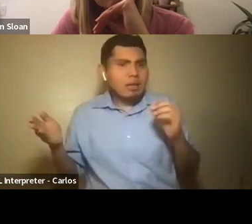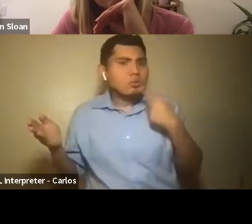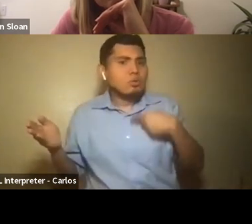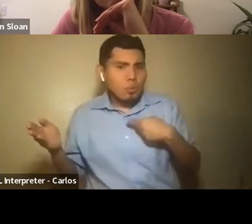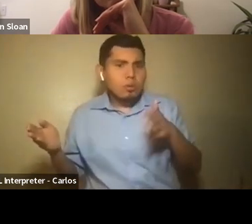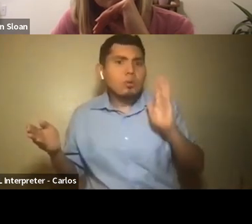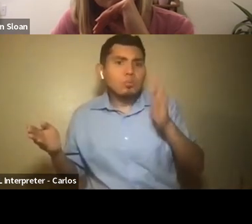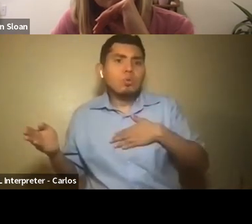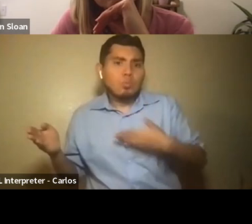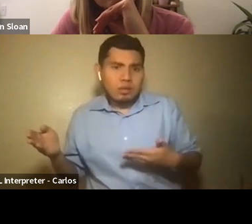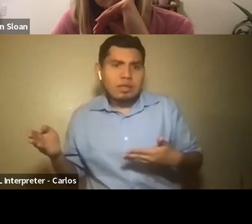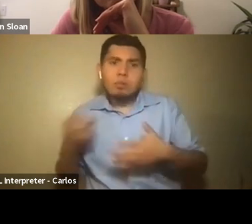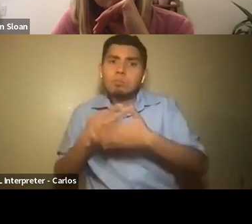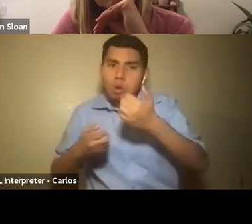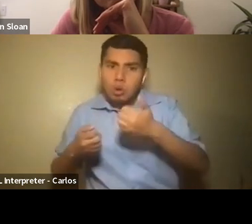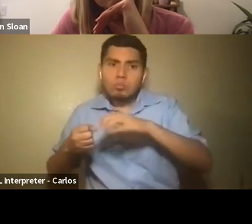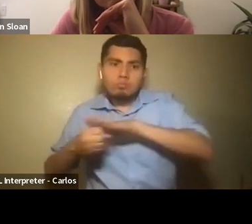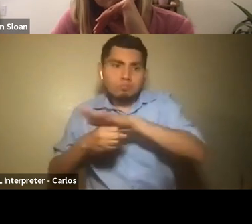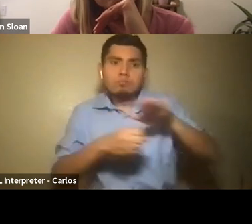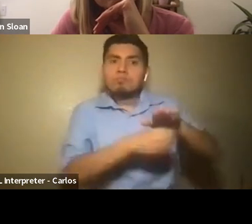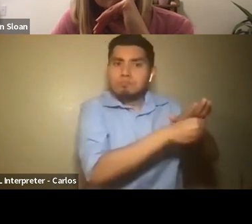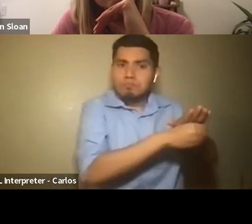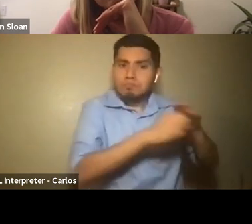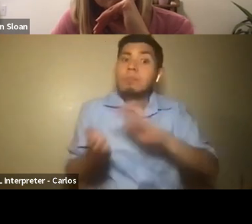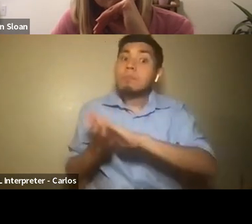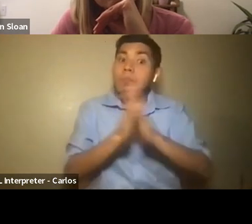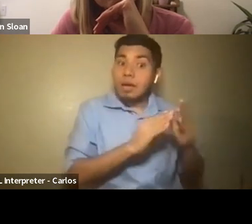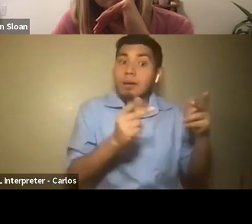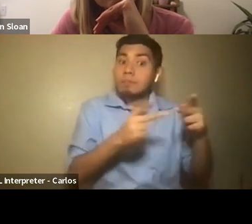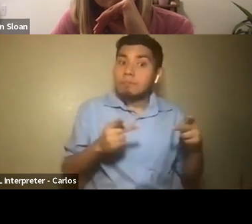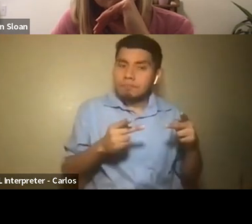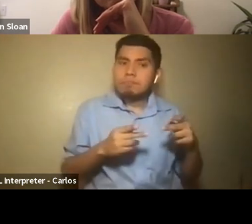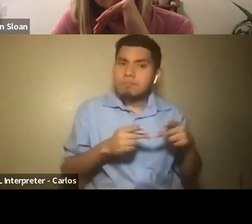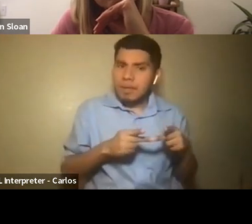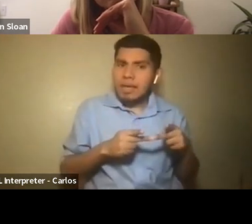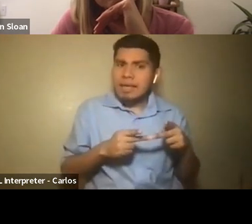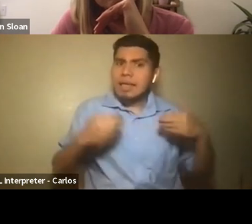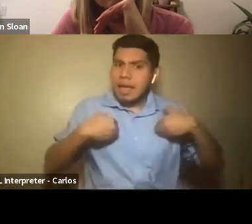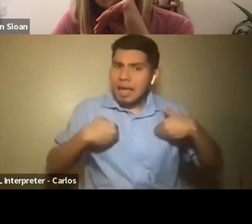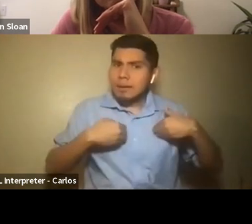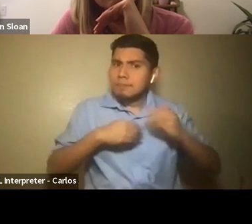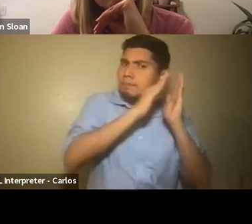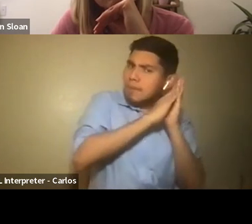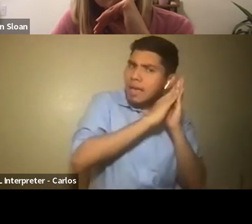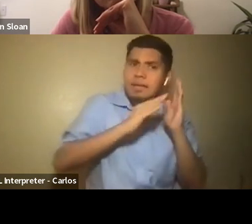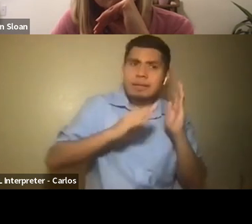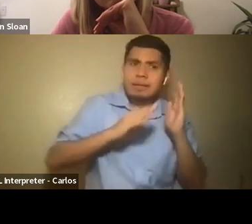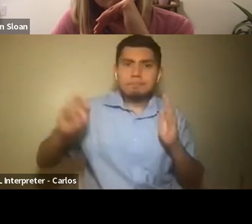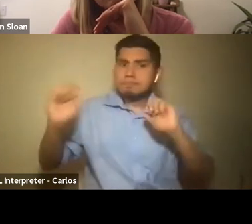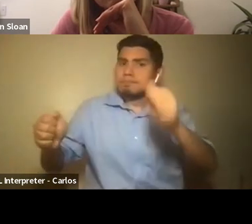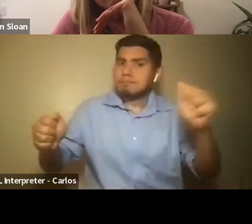to convert both of those to areas for cots for homeless people